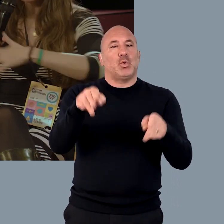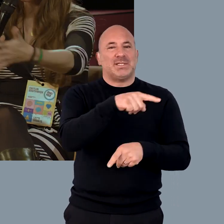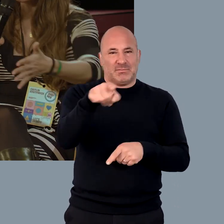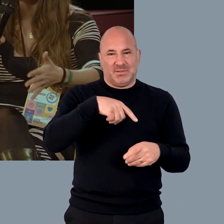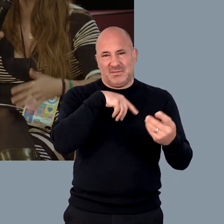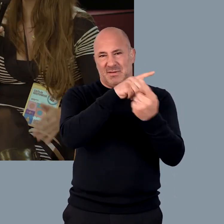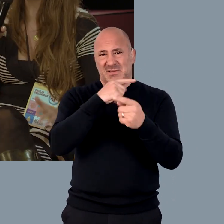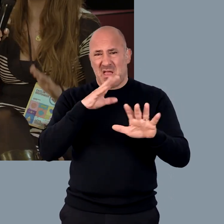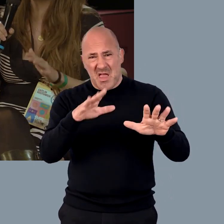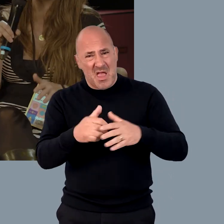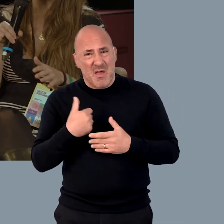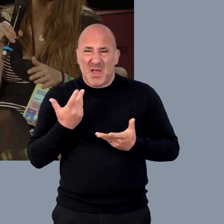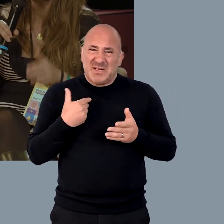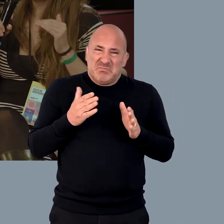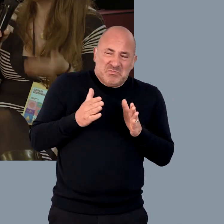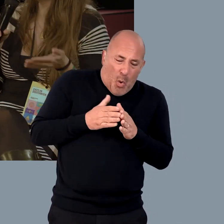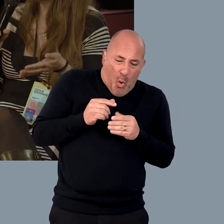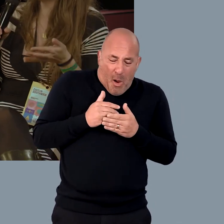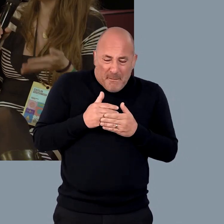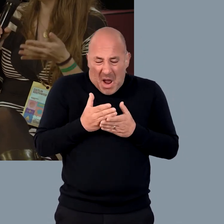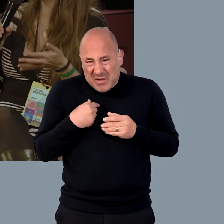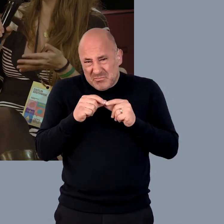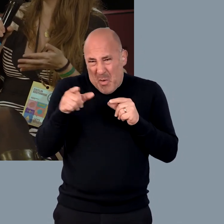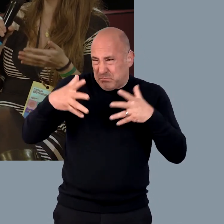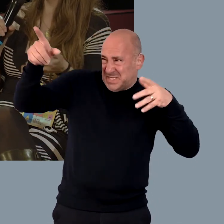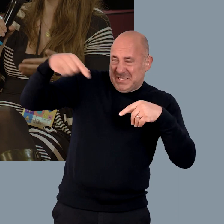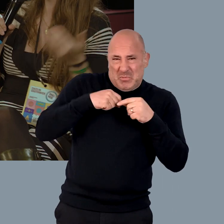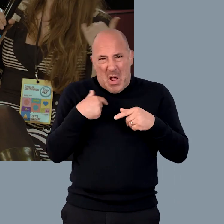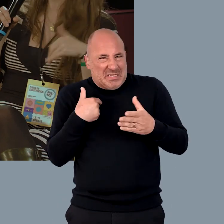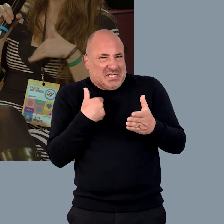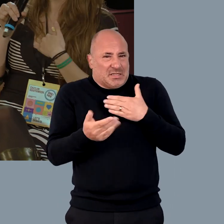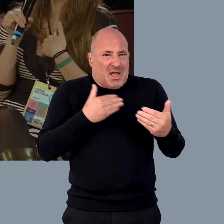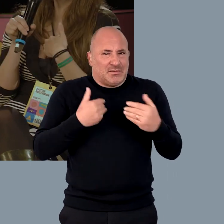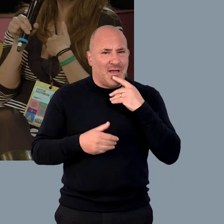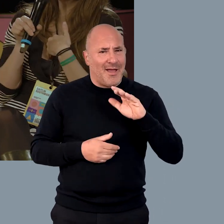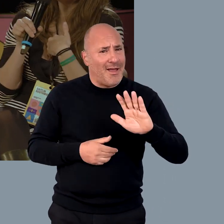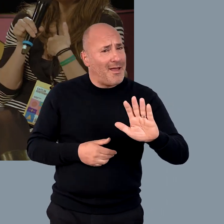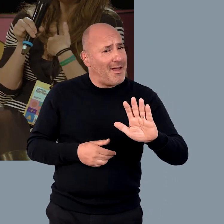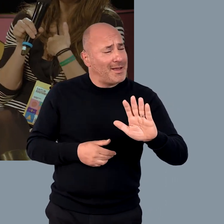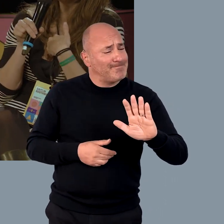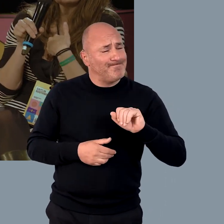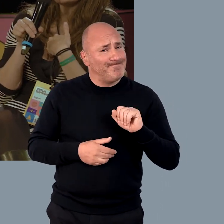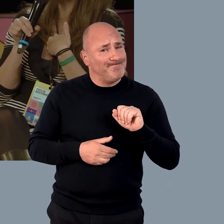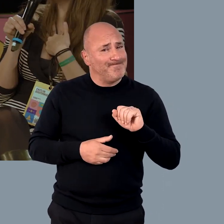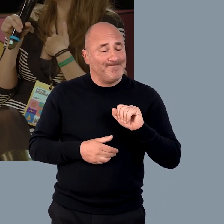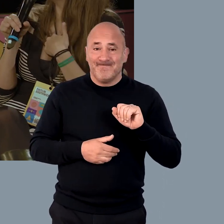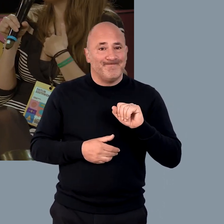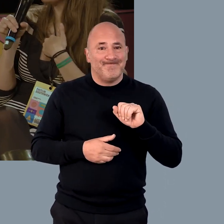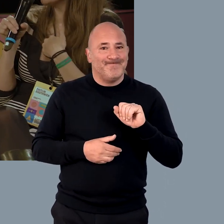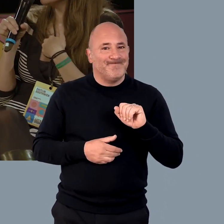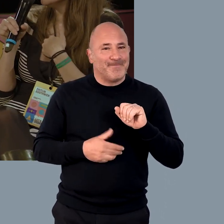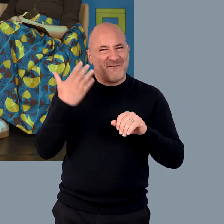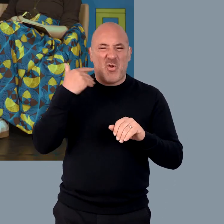whole nexus of sustainability and culture, I would talk to people at museums that would say, yeah, but we're such a small piece of the pie that it